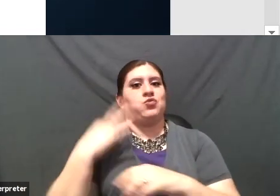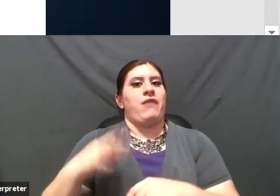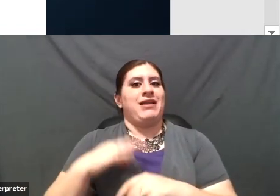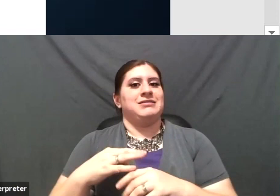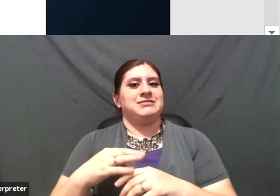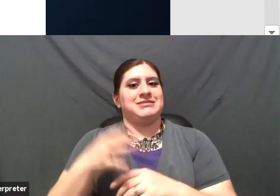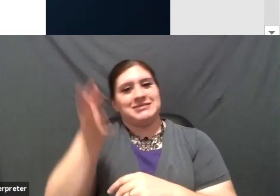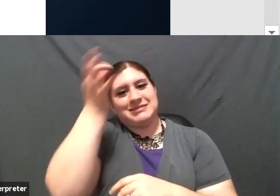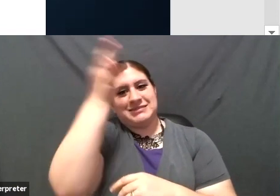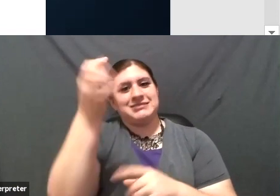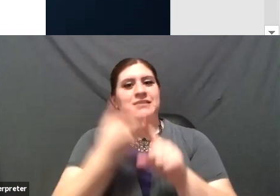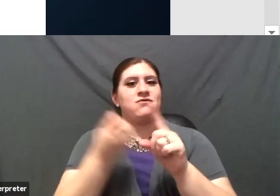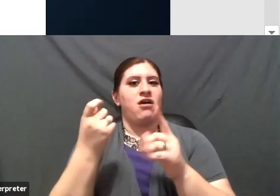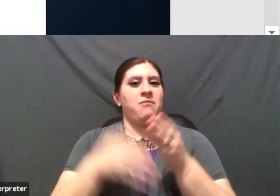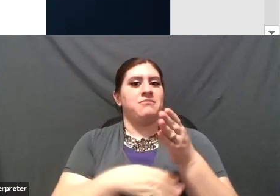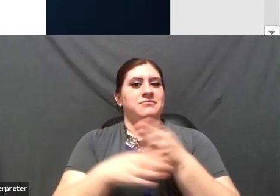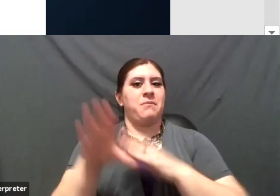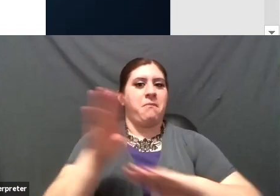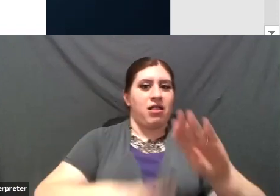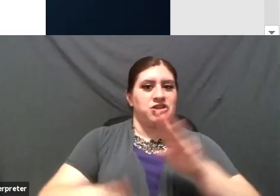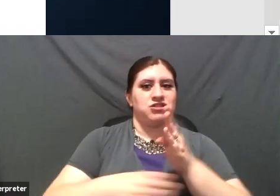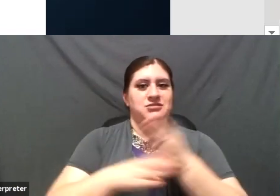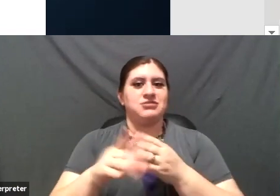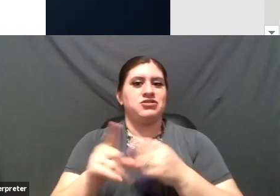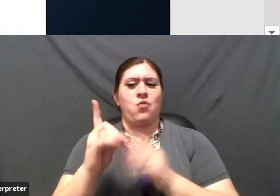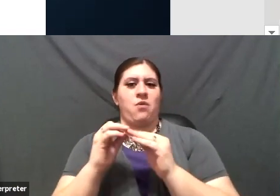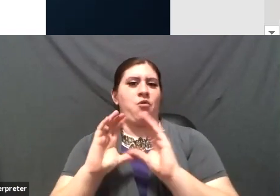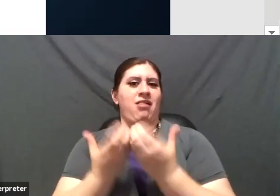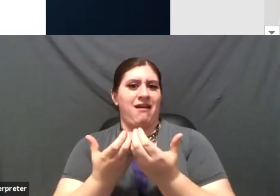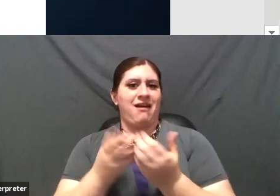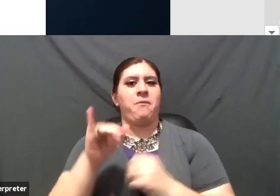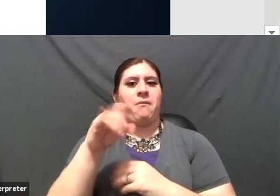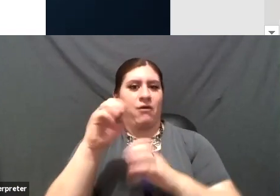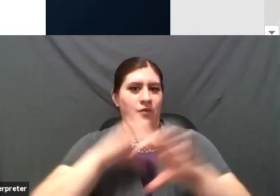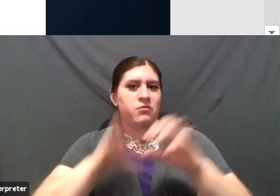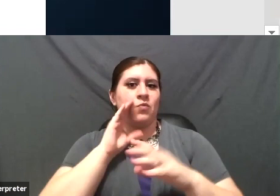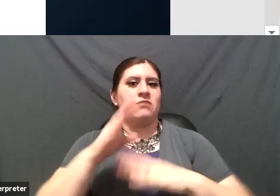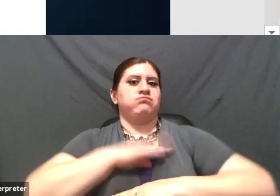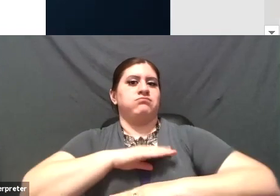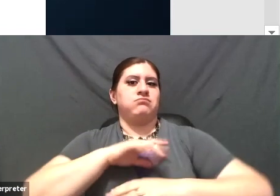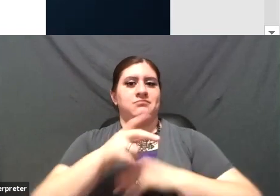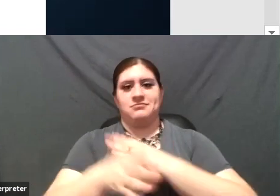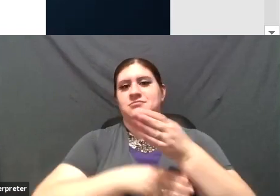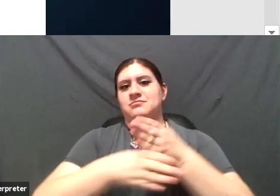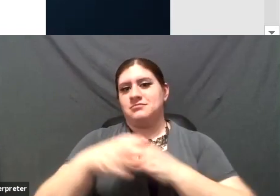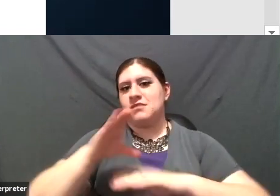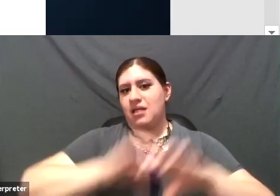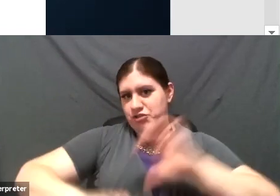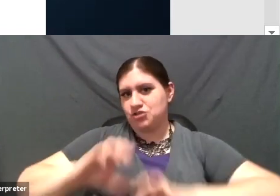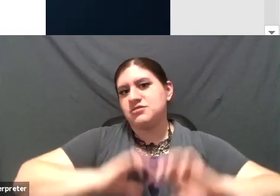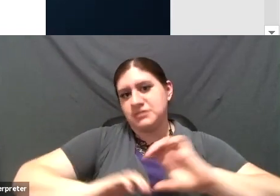the biology minor. And so students will pick up another course, a biochemistry course, especially pre-professional students, and get